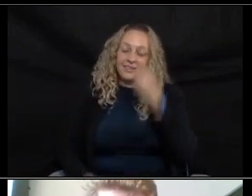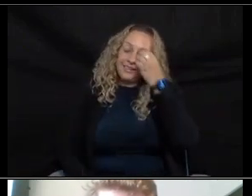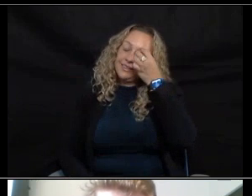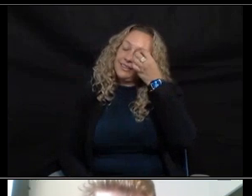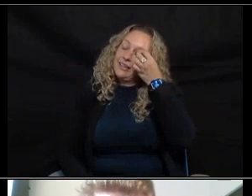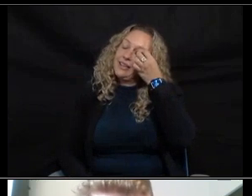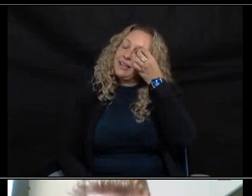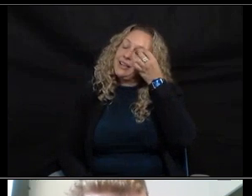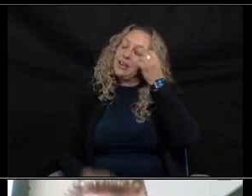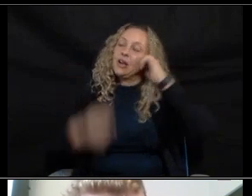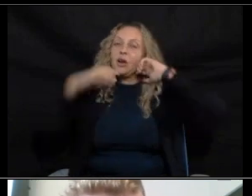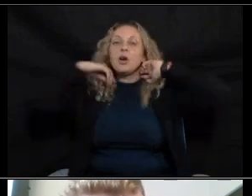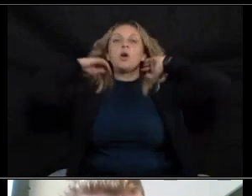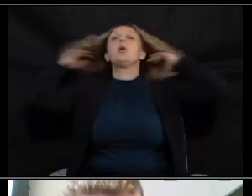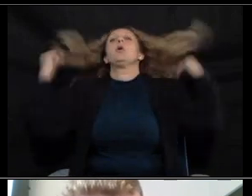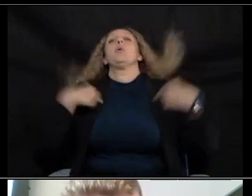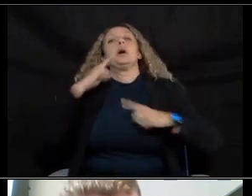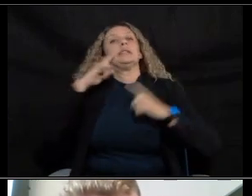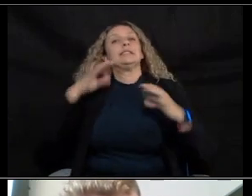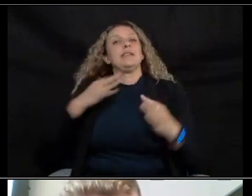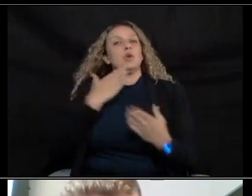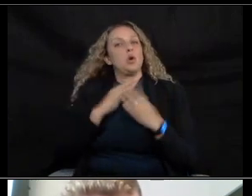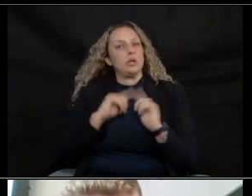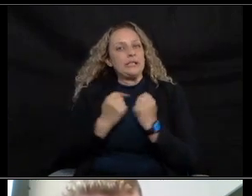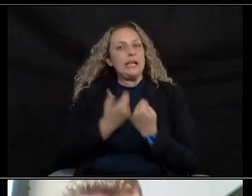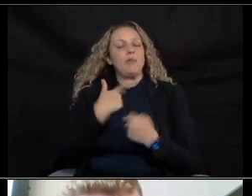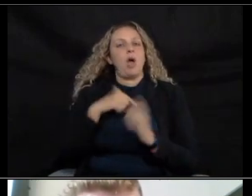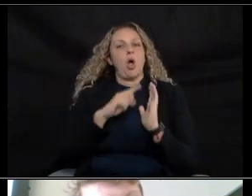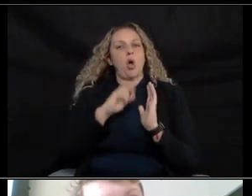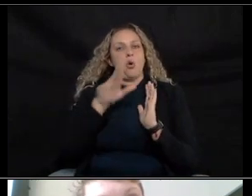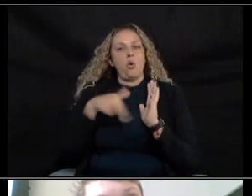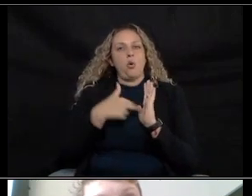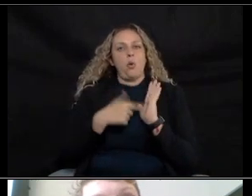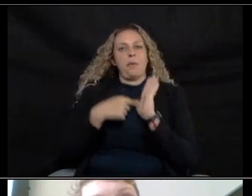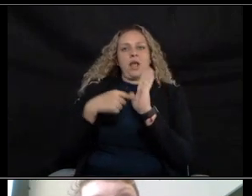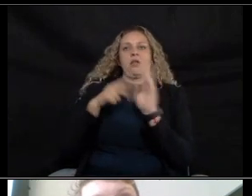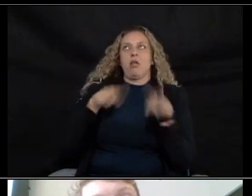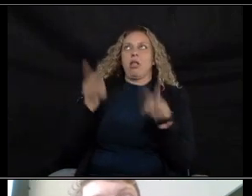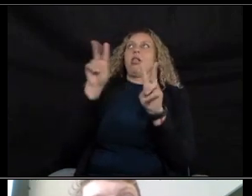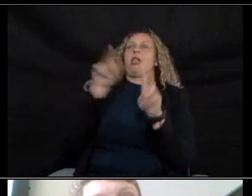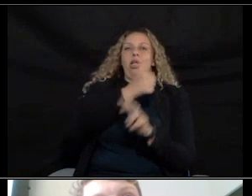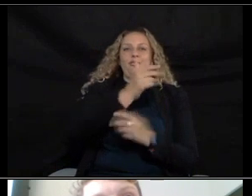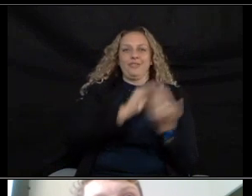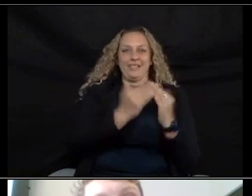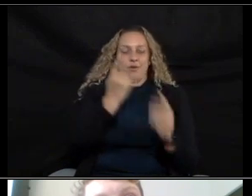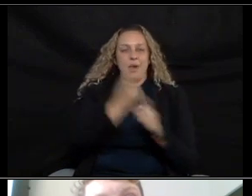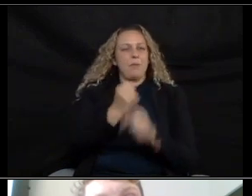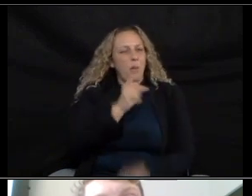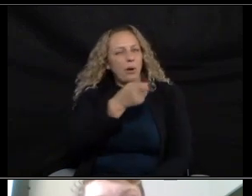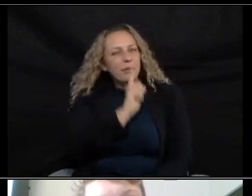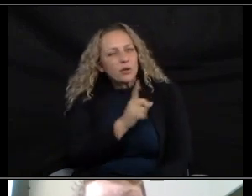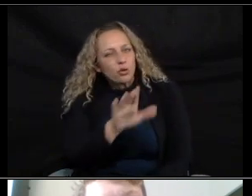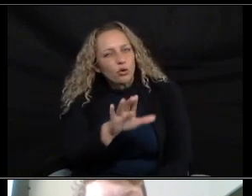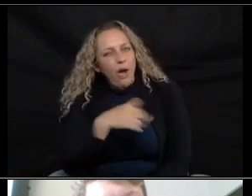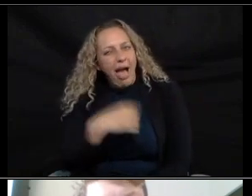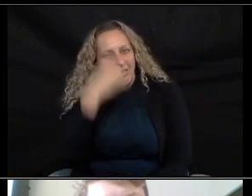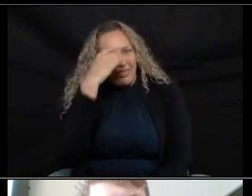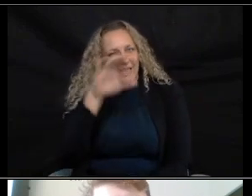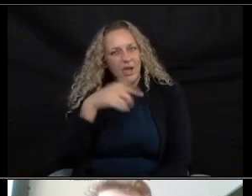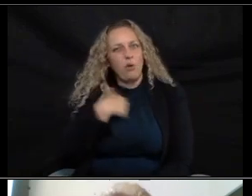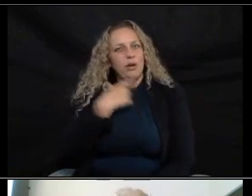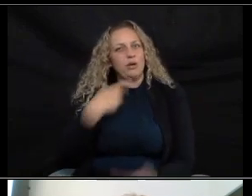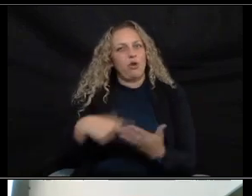are definitely a good team and a role model for the rest of the cities. But I just wanted to make sure, I think we